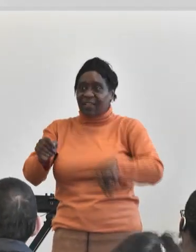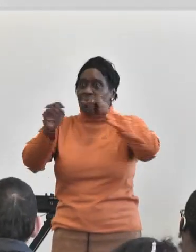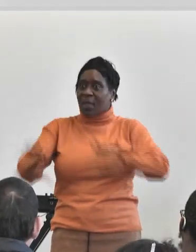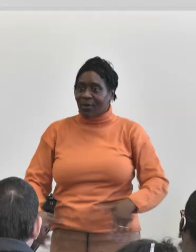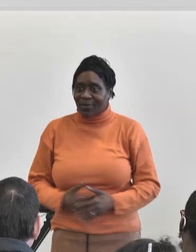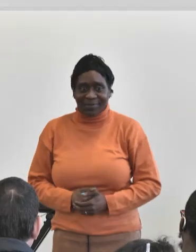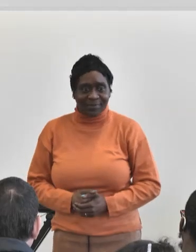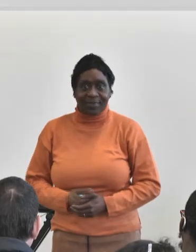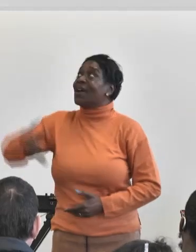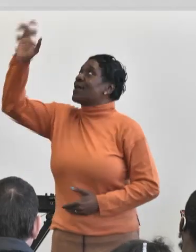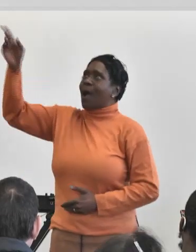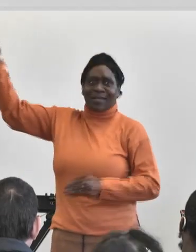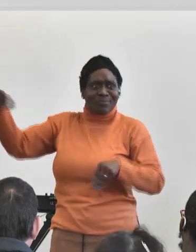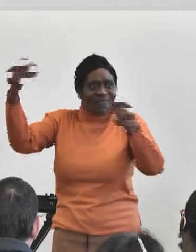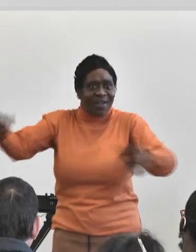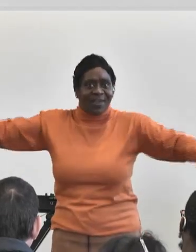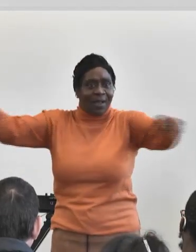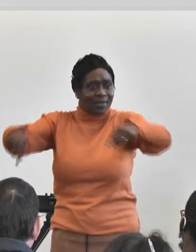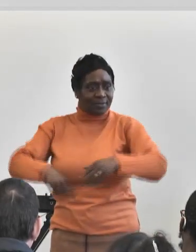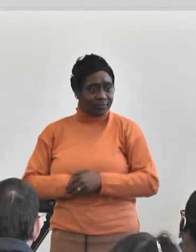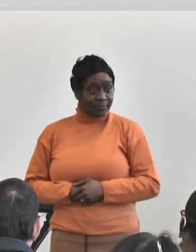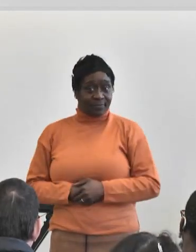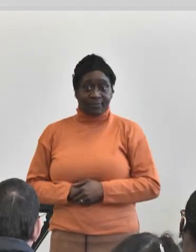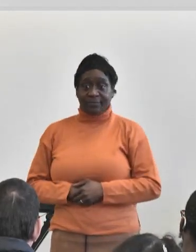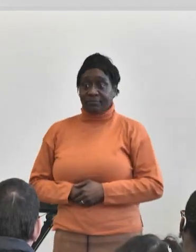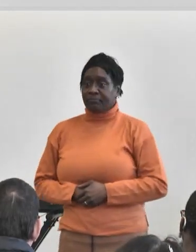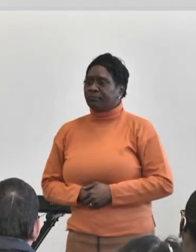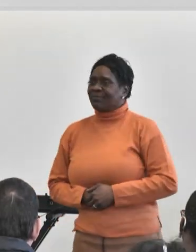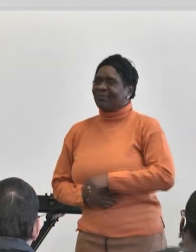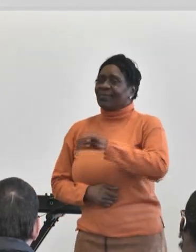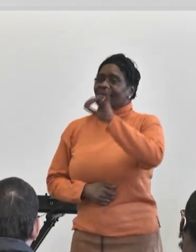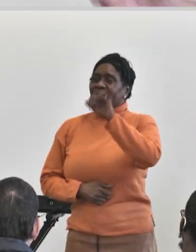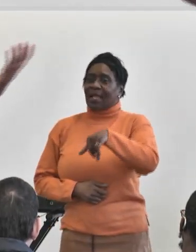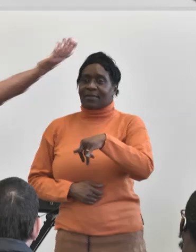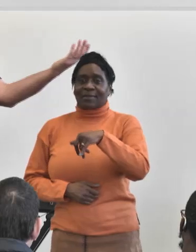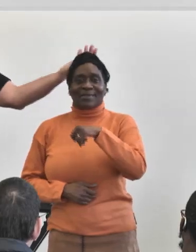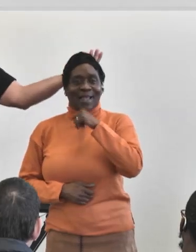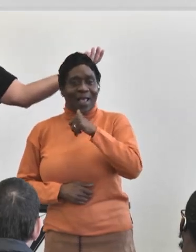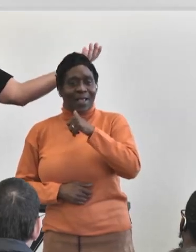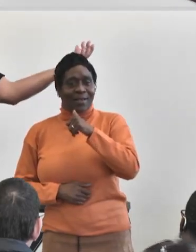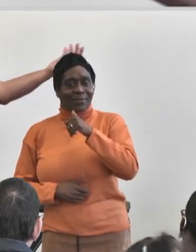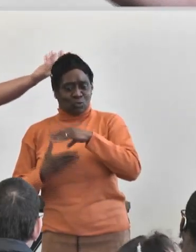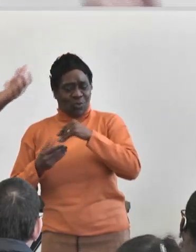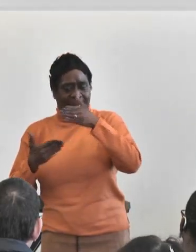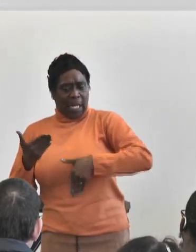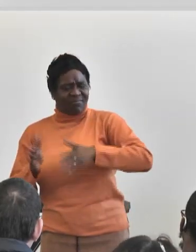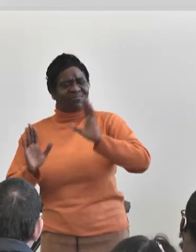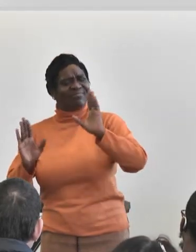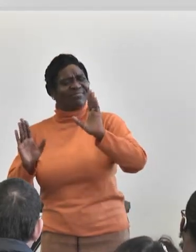milagro. And it's God's provision. Y es la provisión del Señor. And that's not where the story ends. Y eso no es donde concluye la